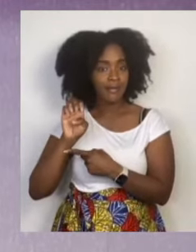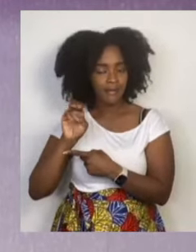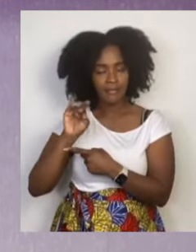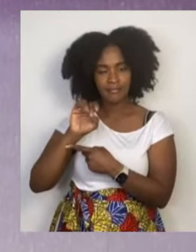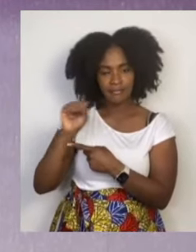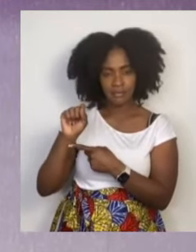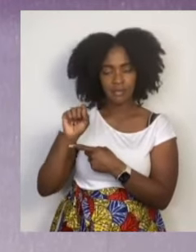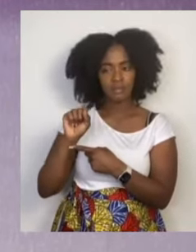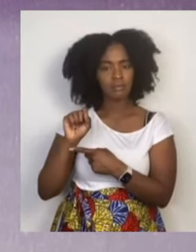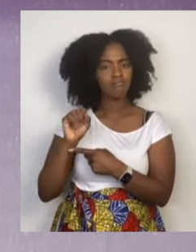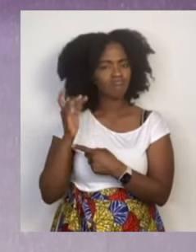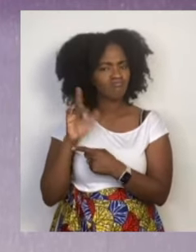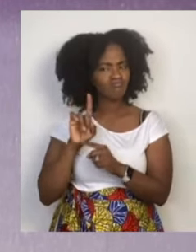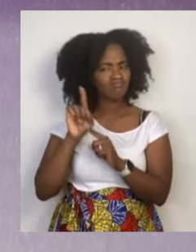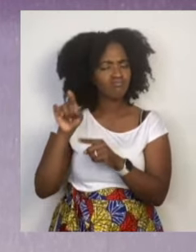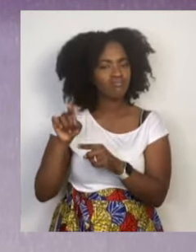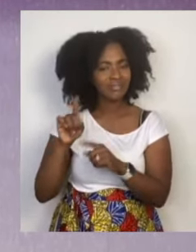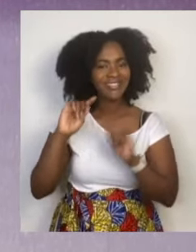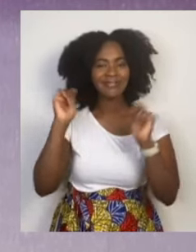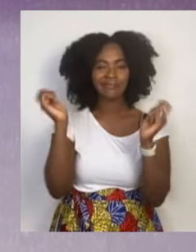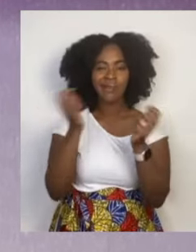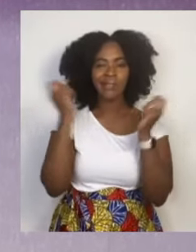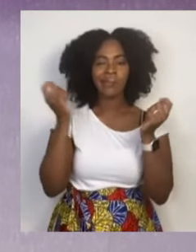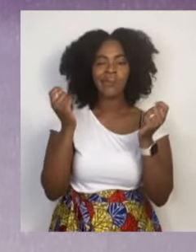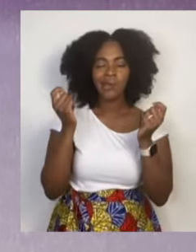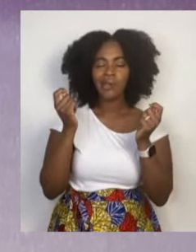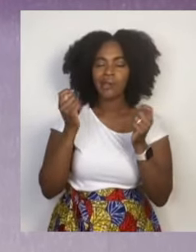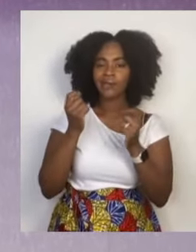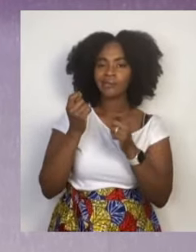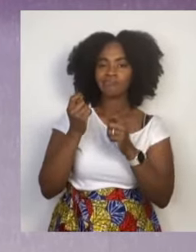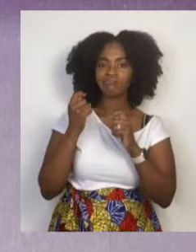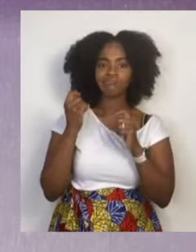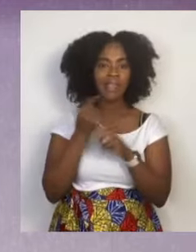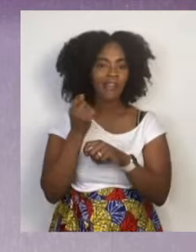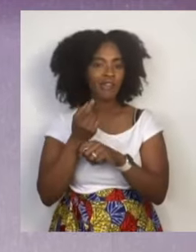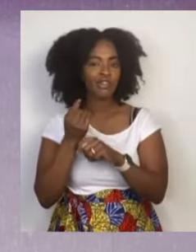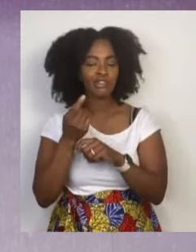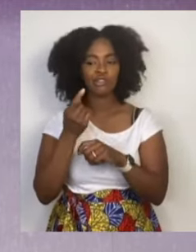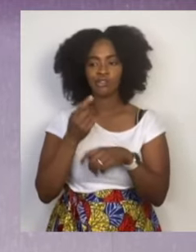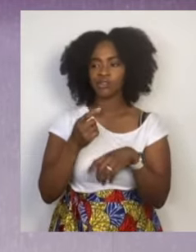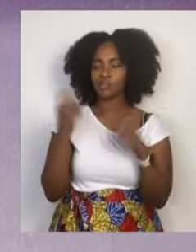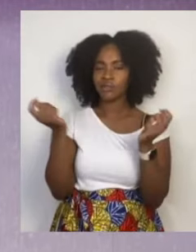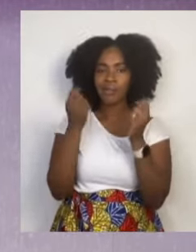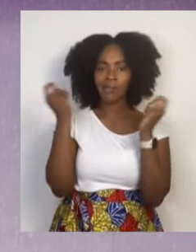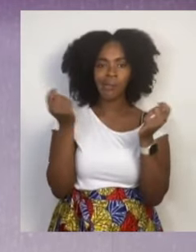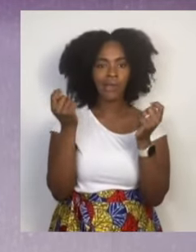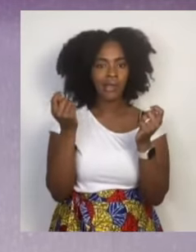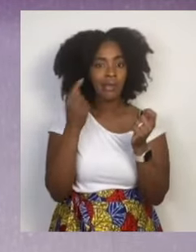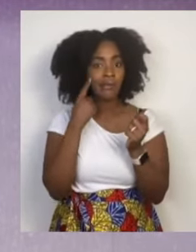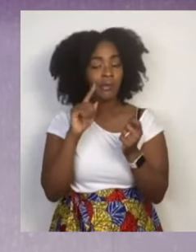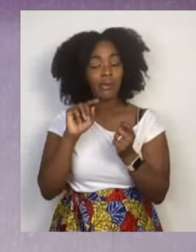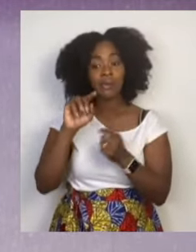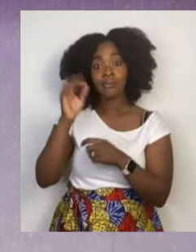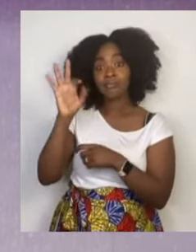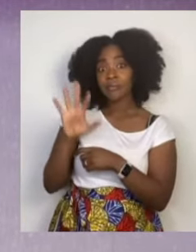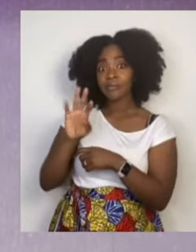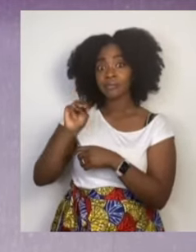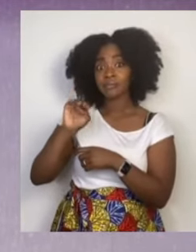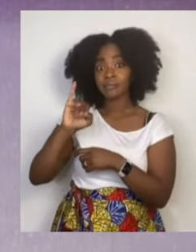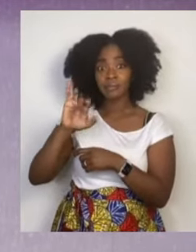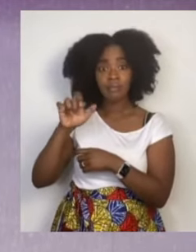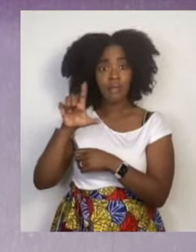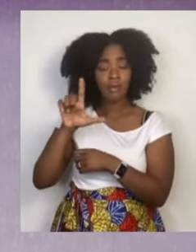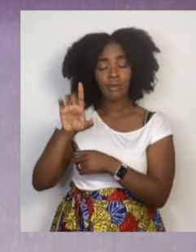Pastors Michael and Faye Brown and Raining Manna Christian Center. 20 years as a church, and we celebrate with